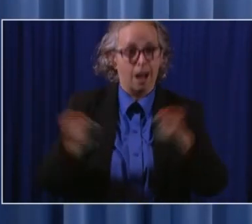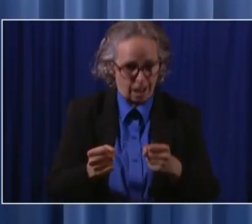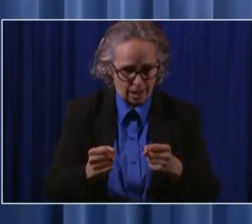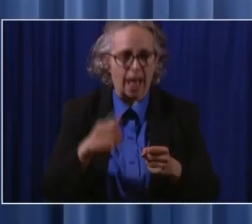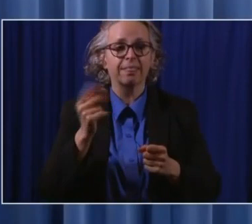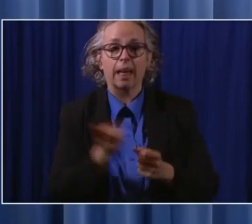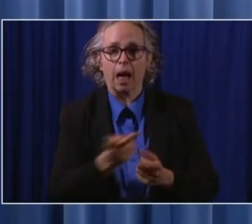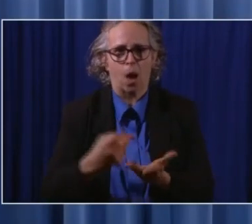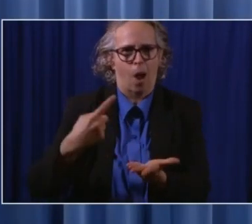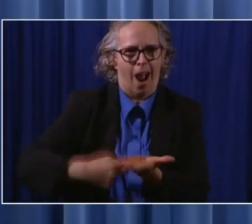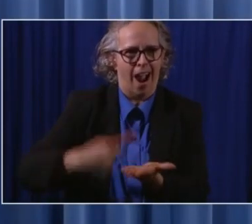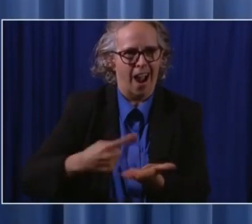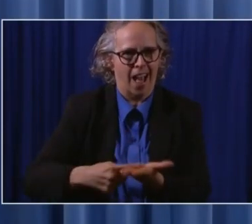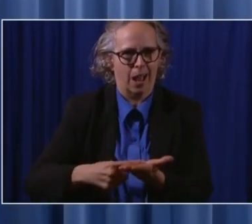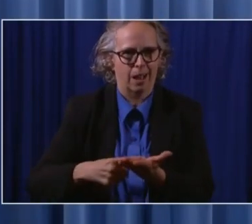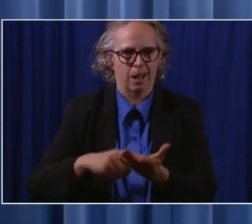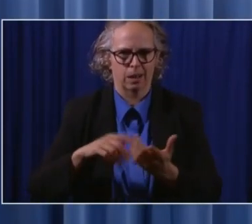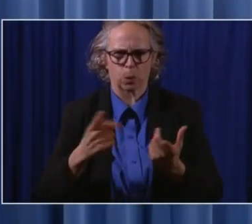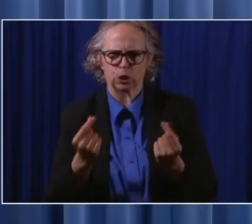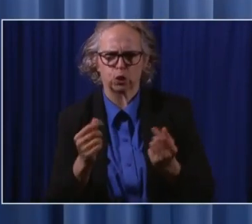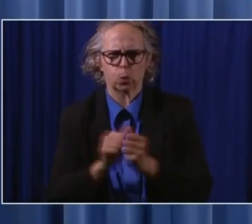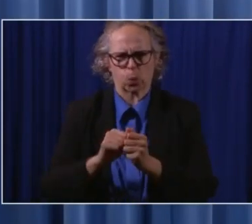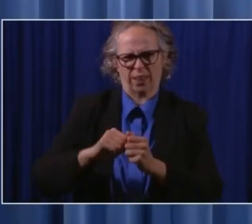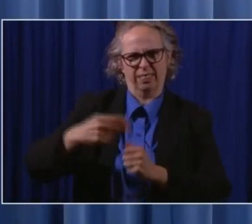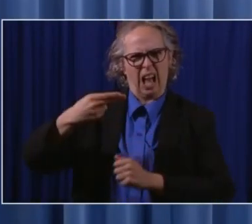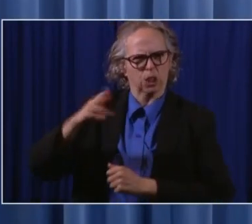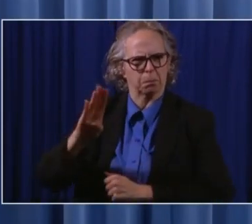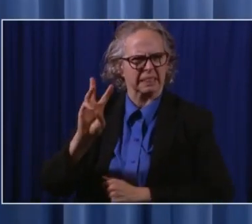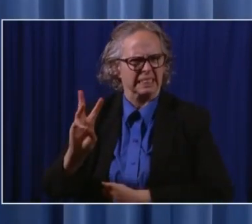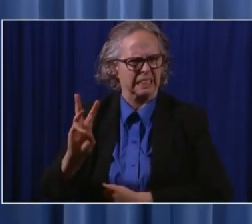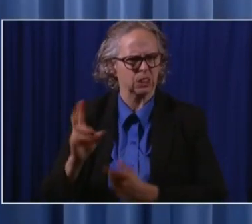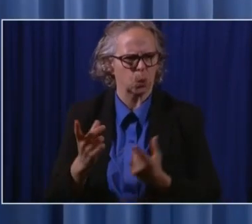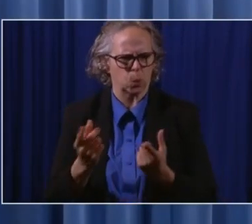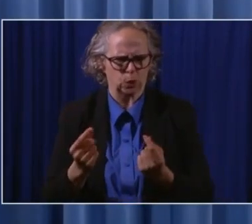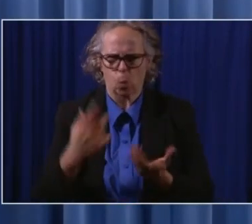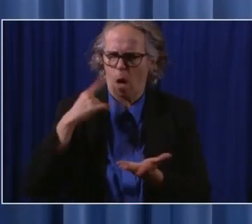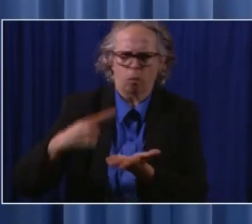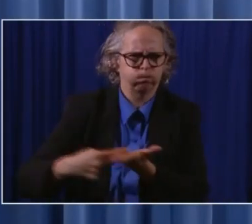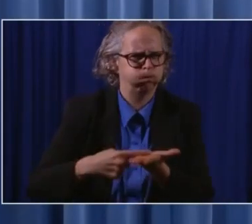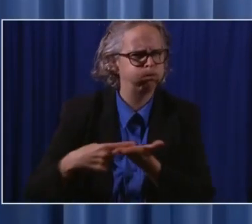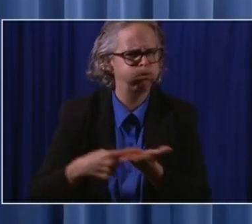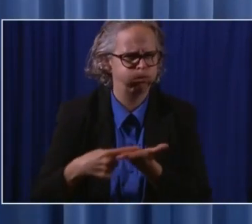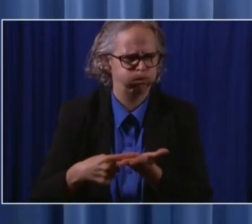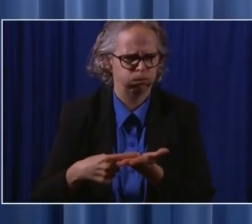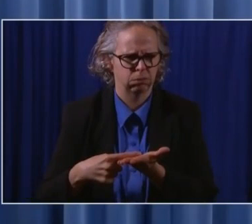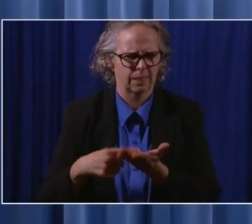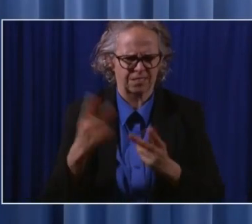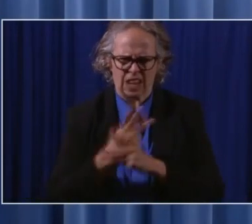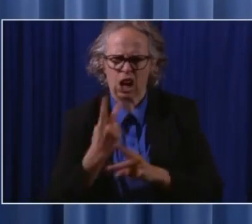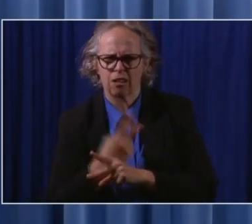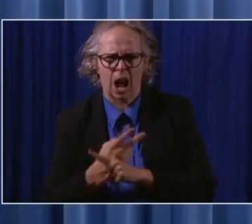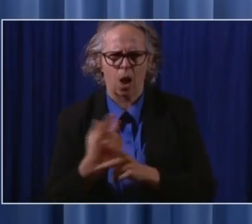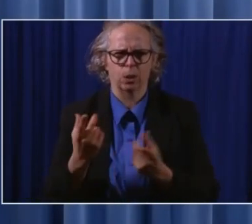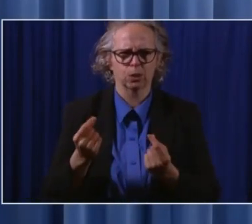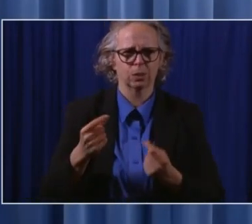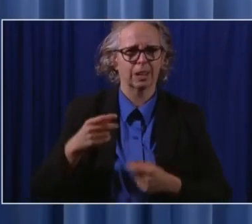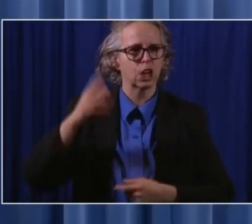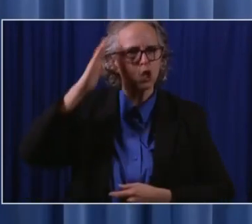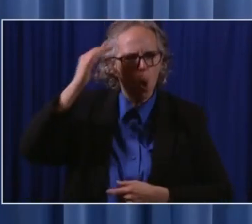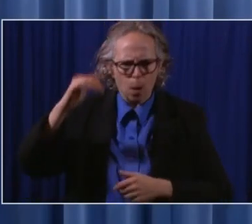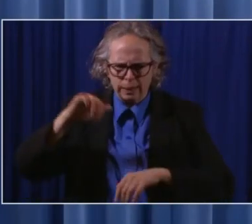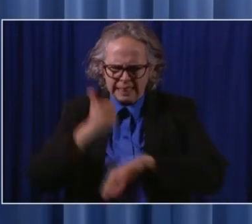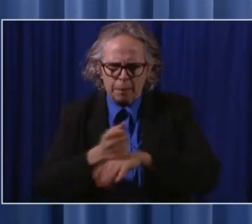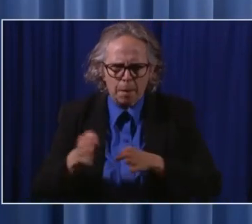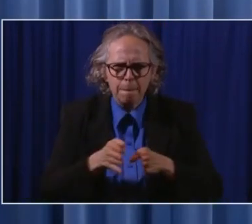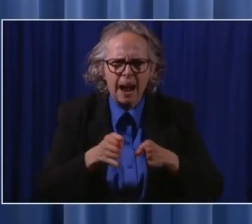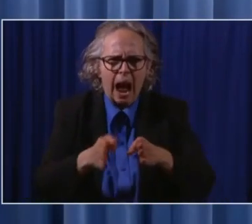both, all three of us will talk about that and look at that and look at the pathway. Both of those should be priorities.